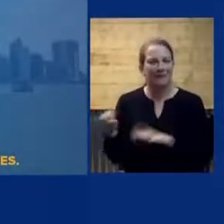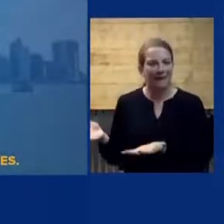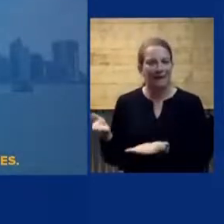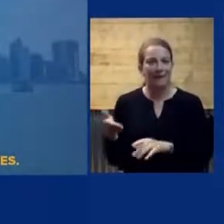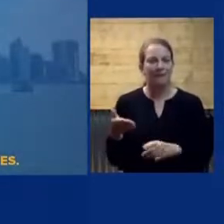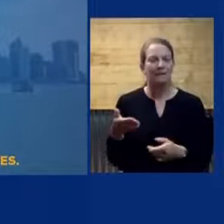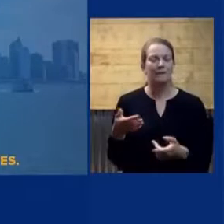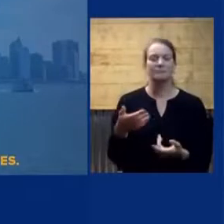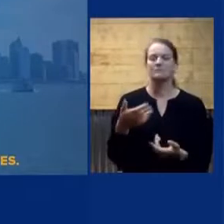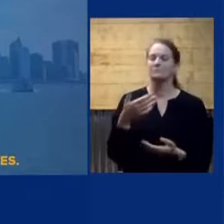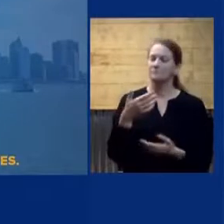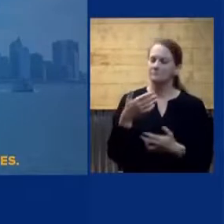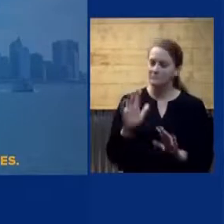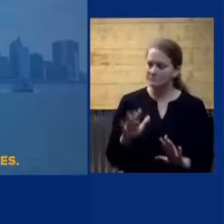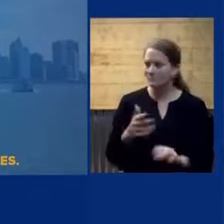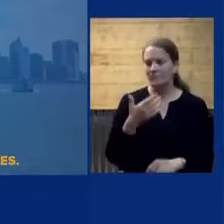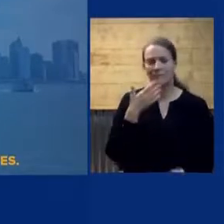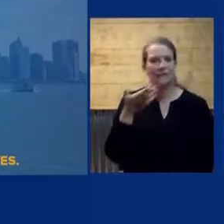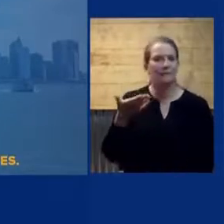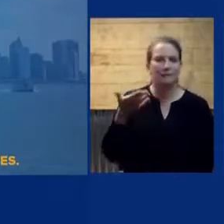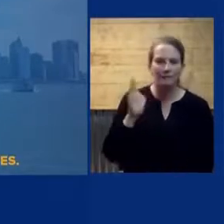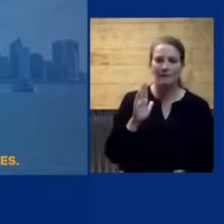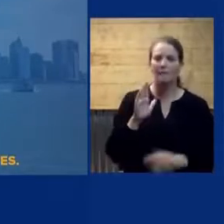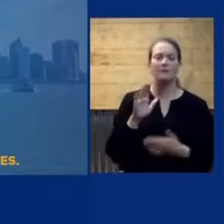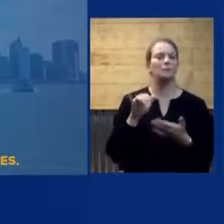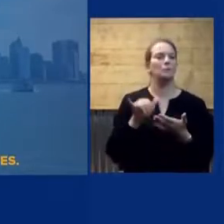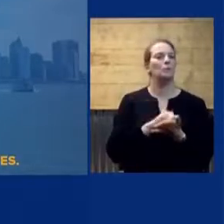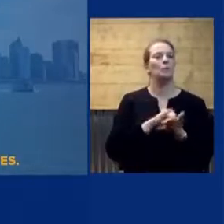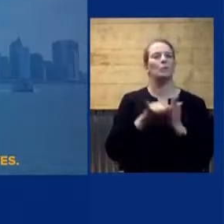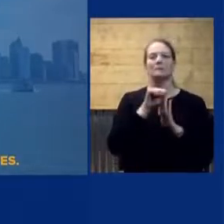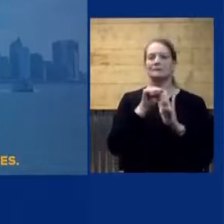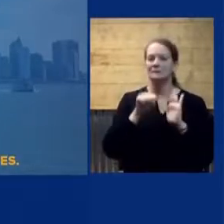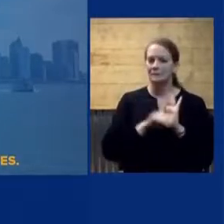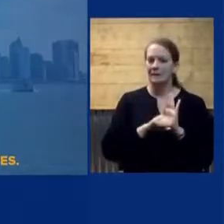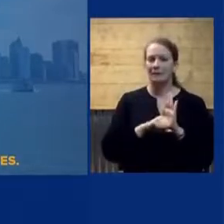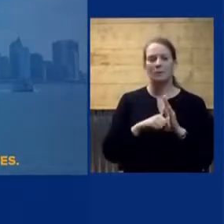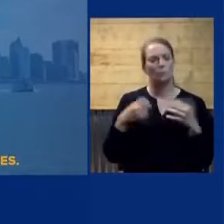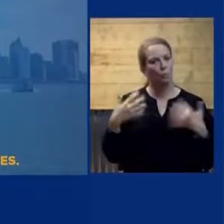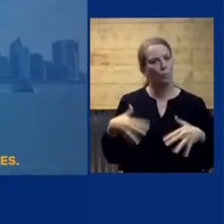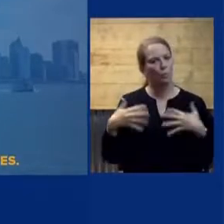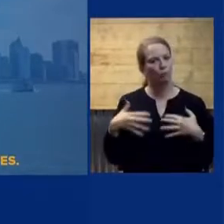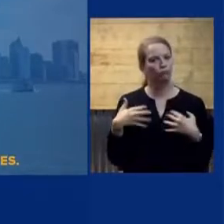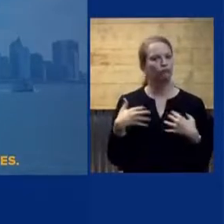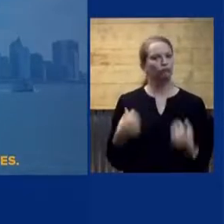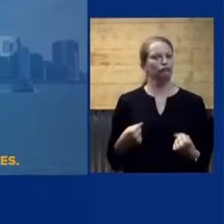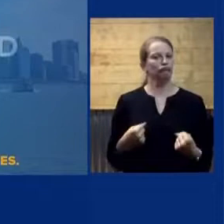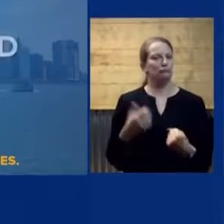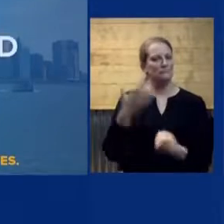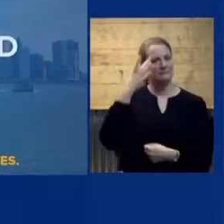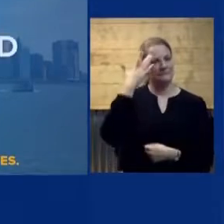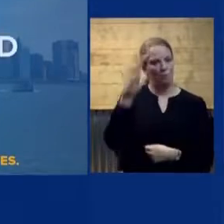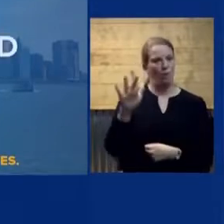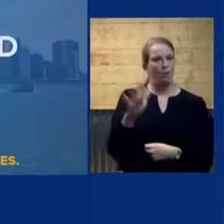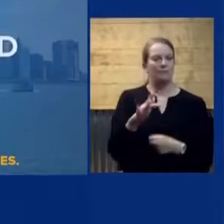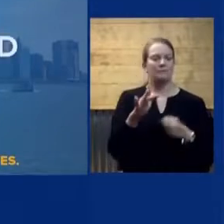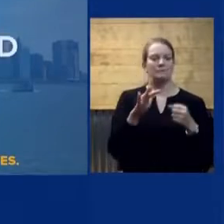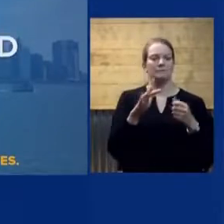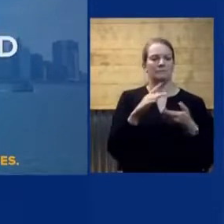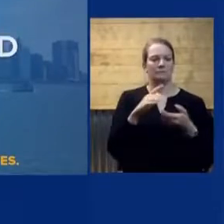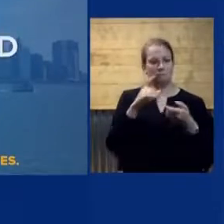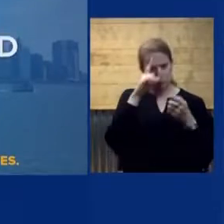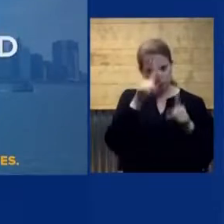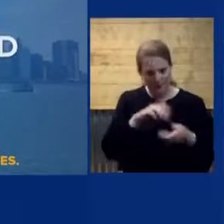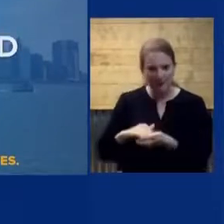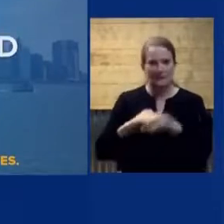That's why, thank God, we're in a state that is New York tough and smart and united and disciplined and